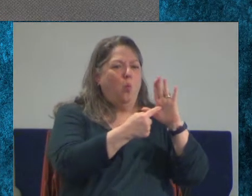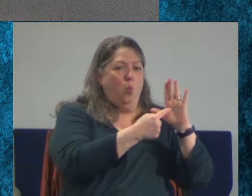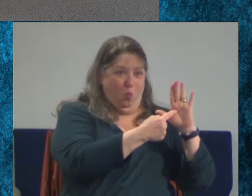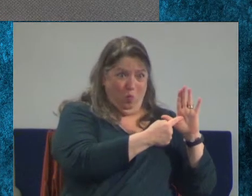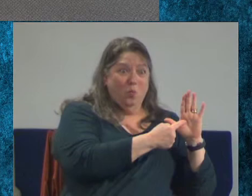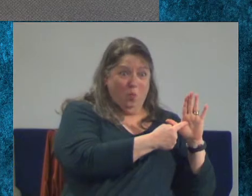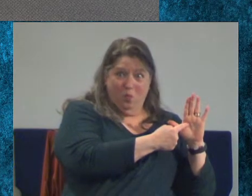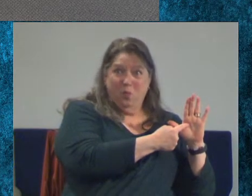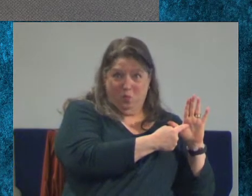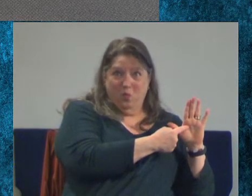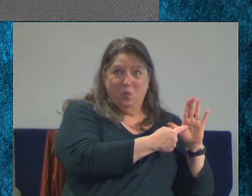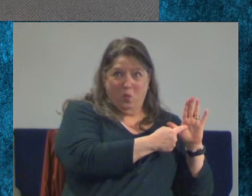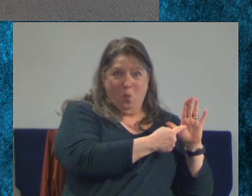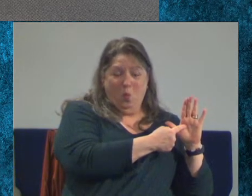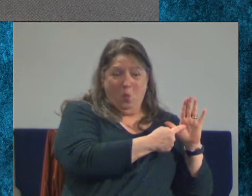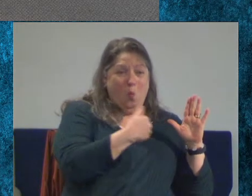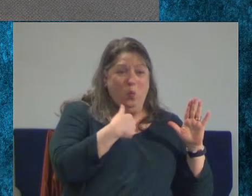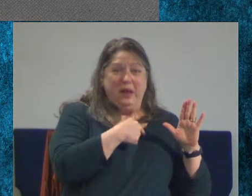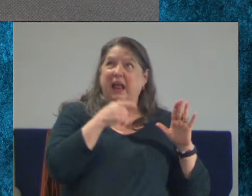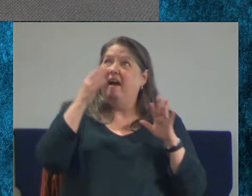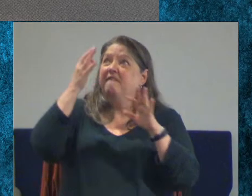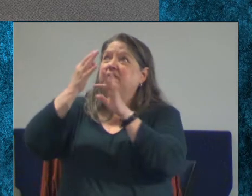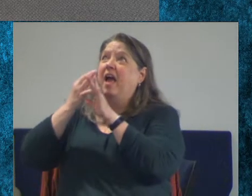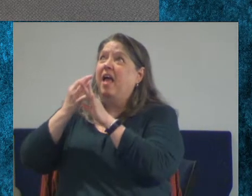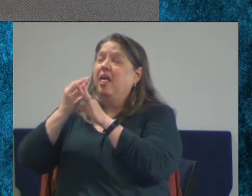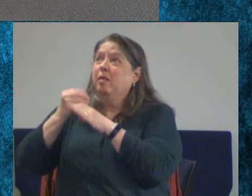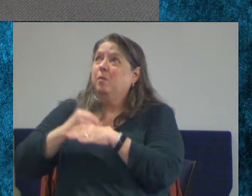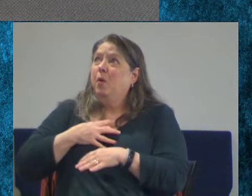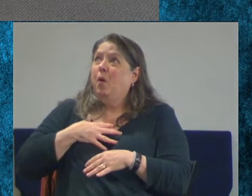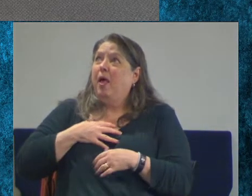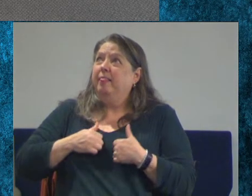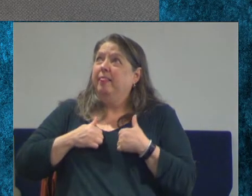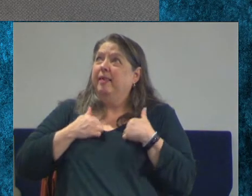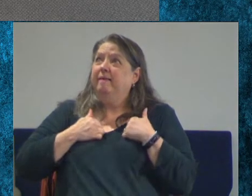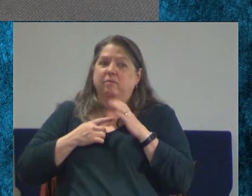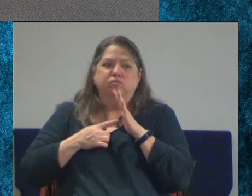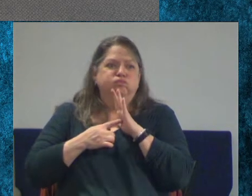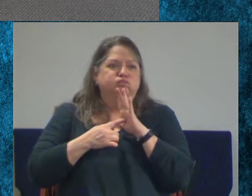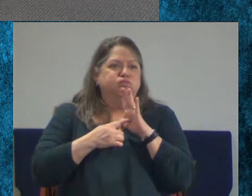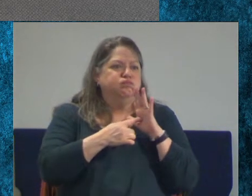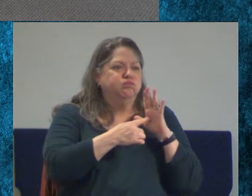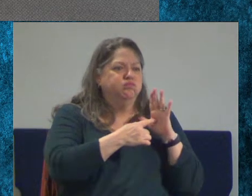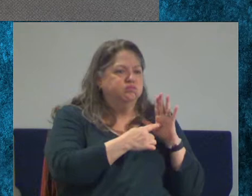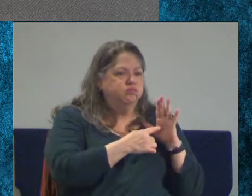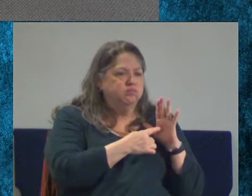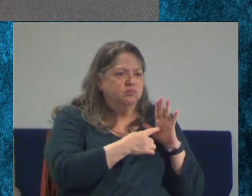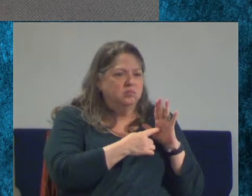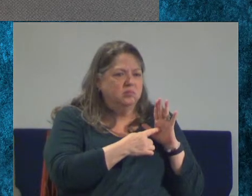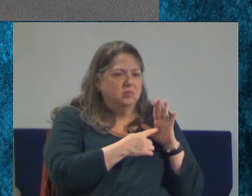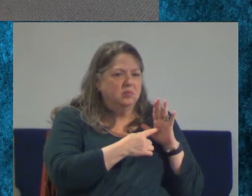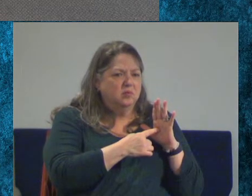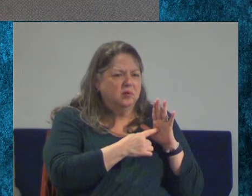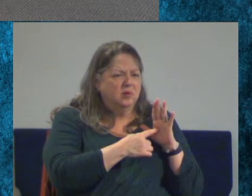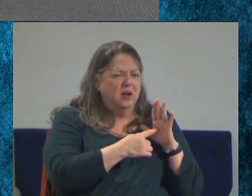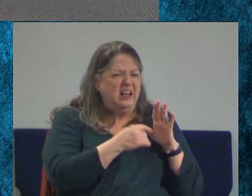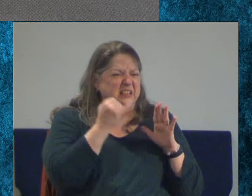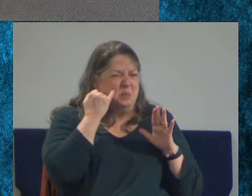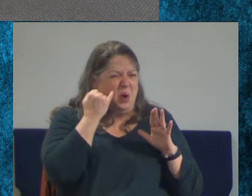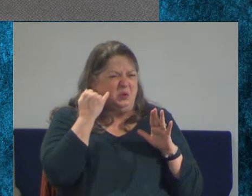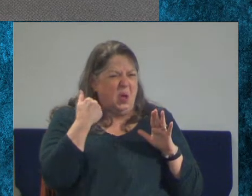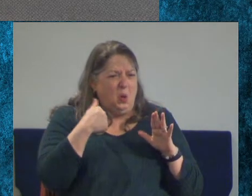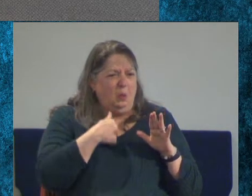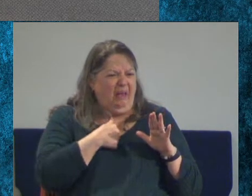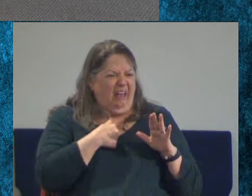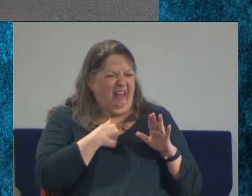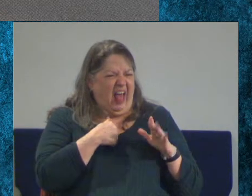not living out his faith, we can do more harm by verbalizing it. So it's better at